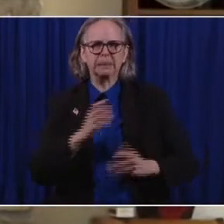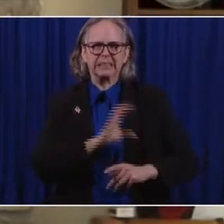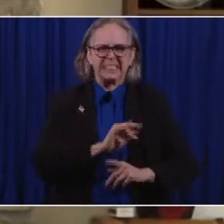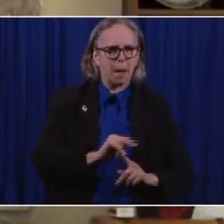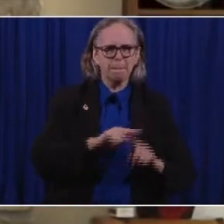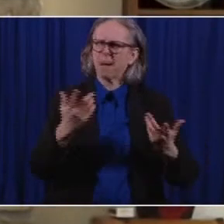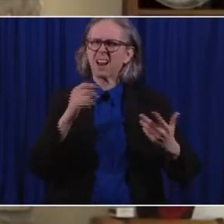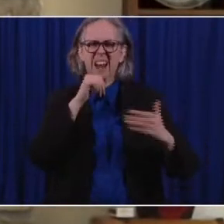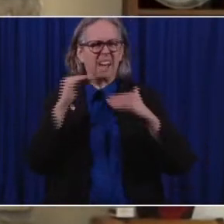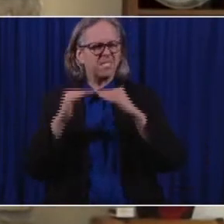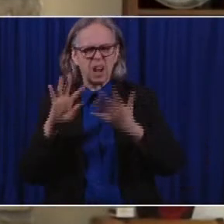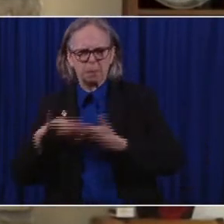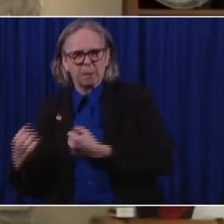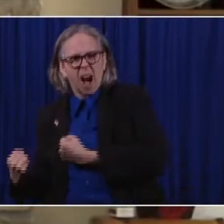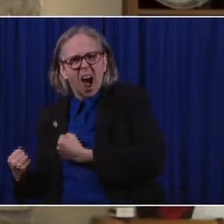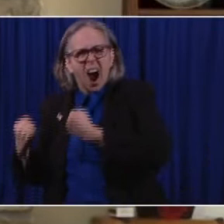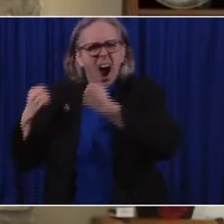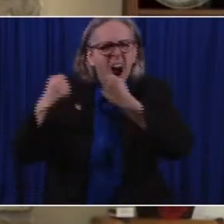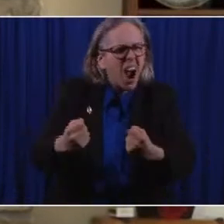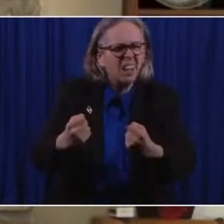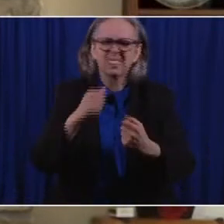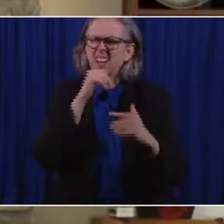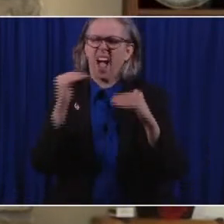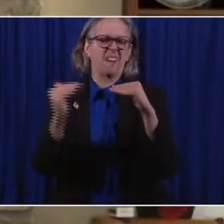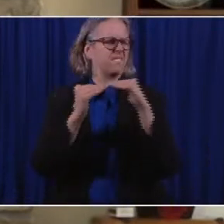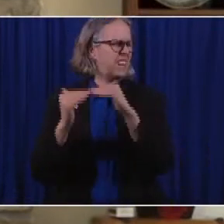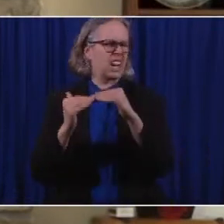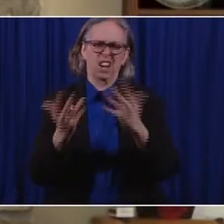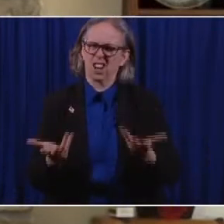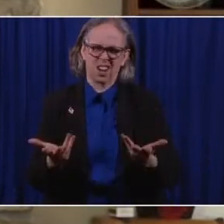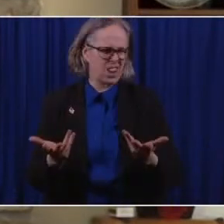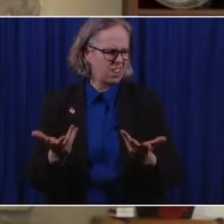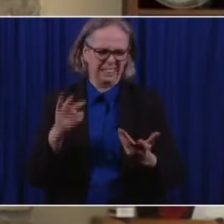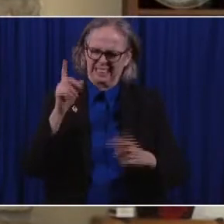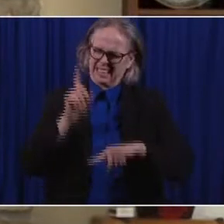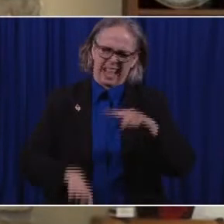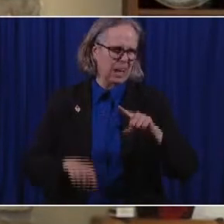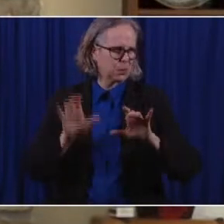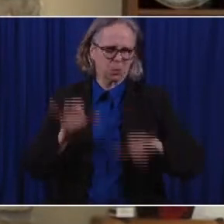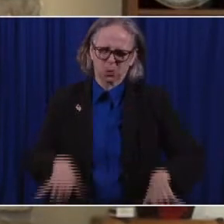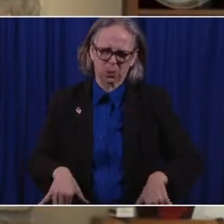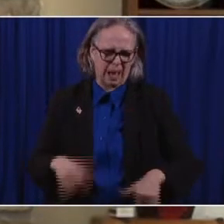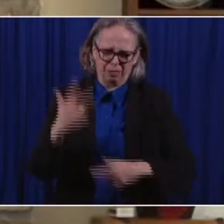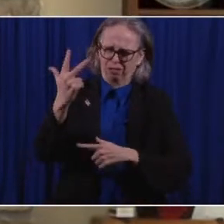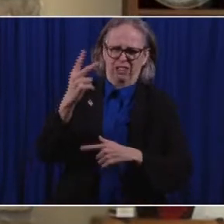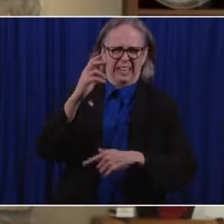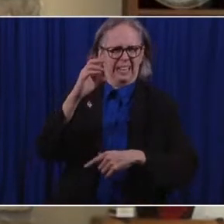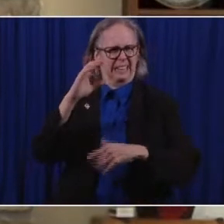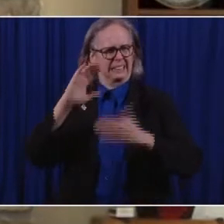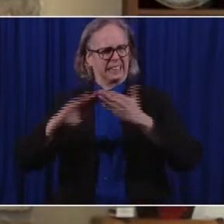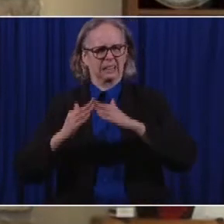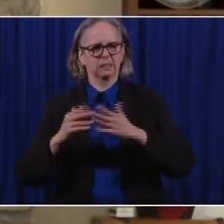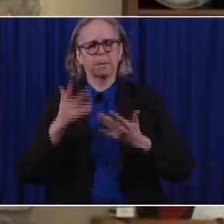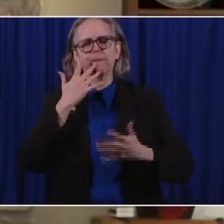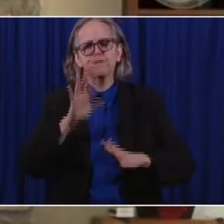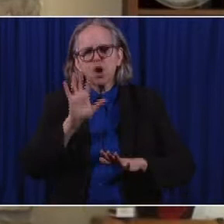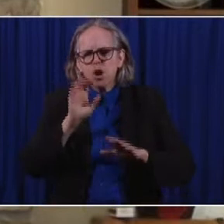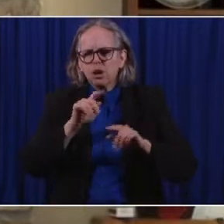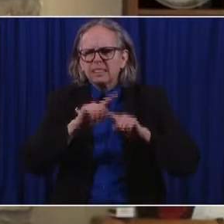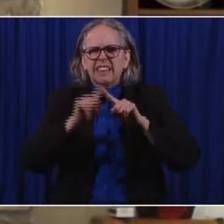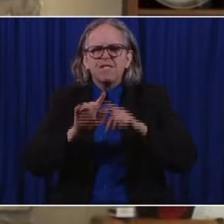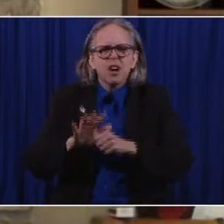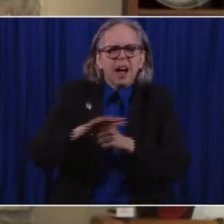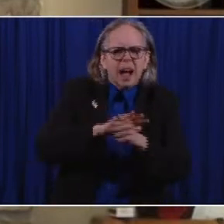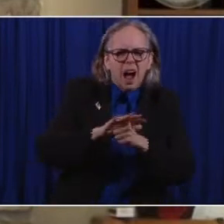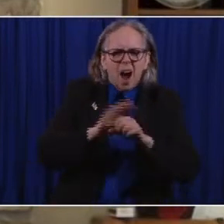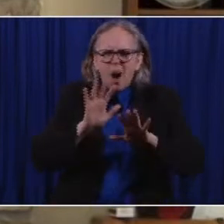now. But we felt to start with the limited amount we have now, putting it in neighborhoods, putting it in local